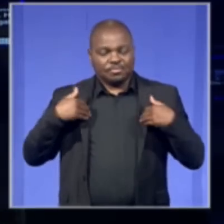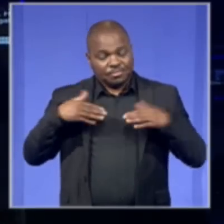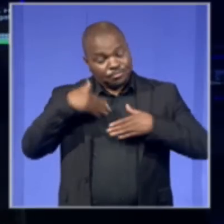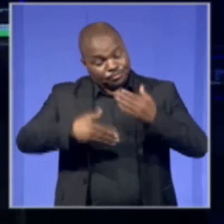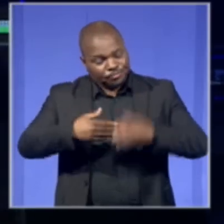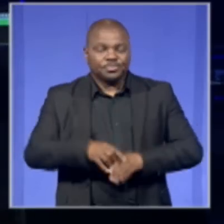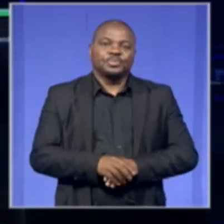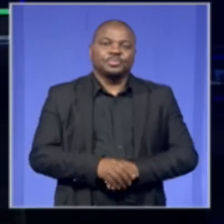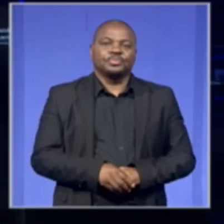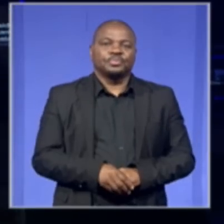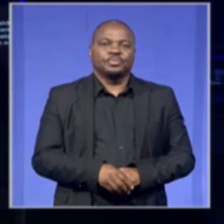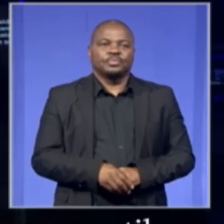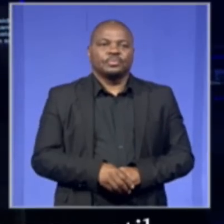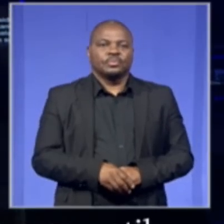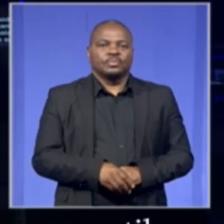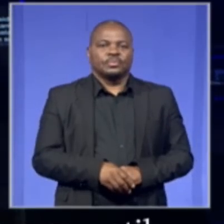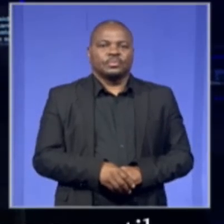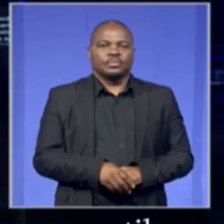kgabong.